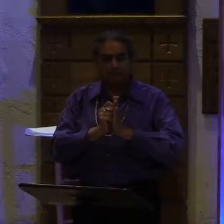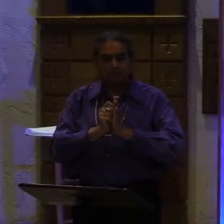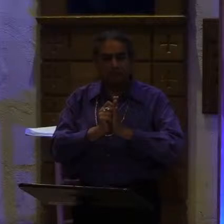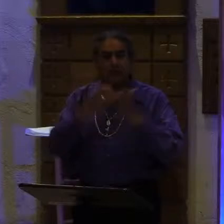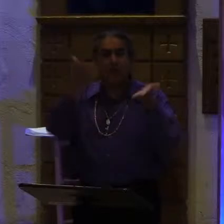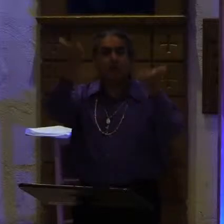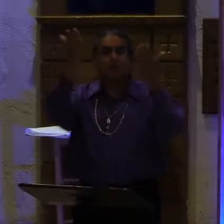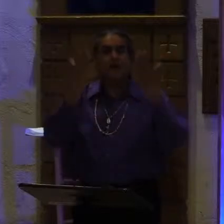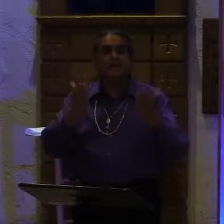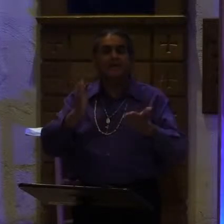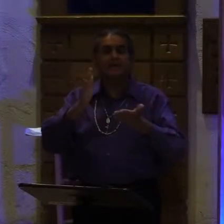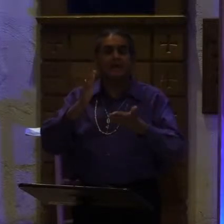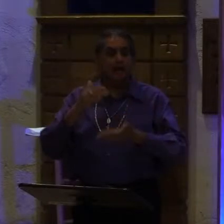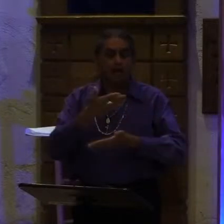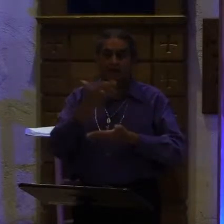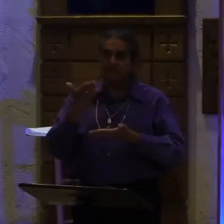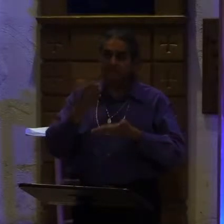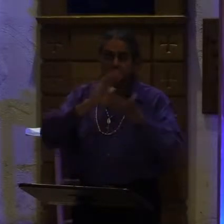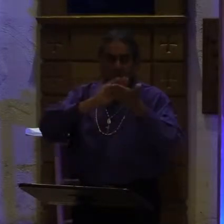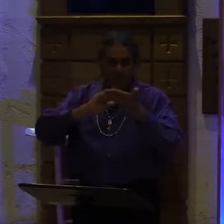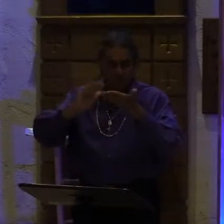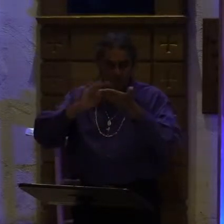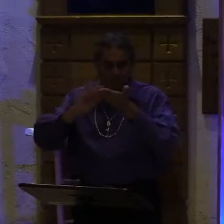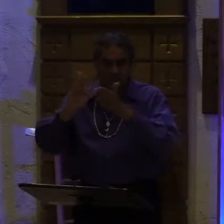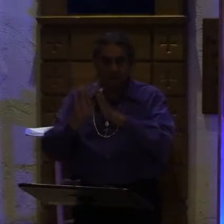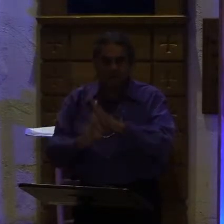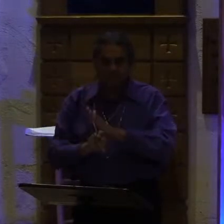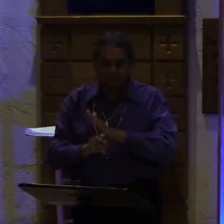Grant us forgiveness.